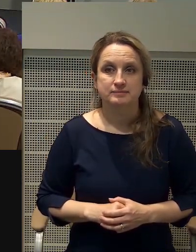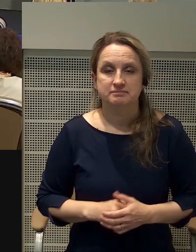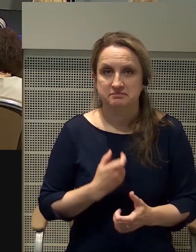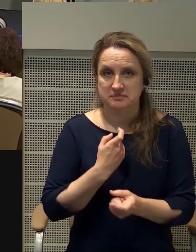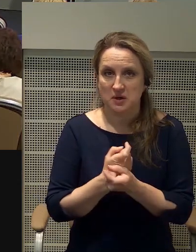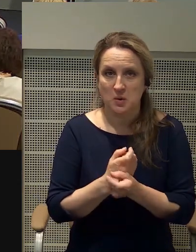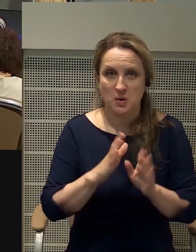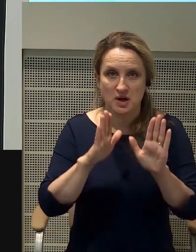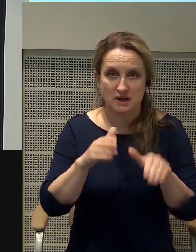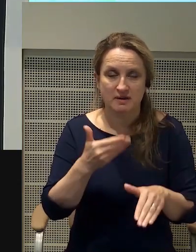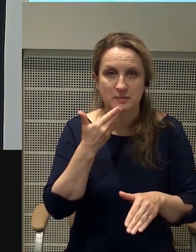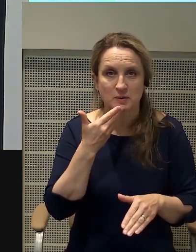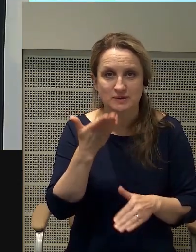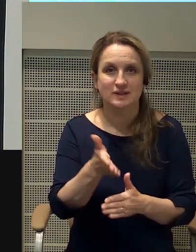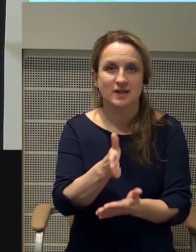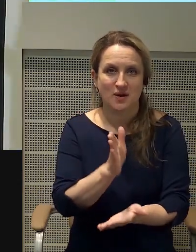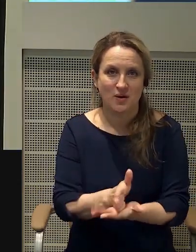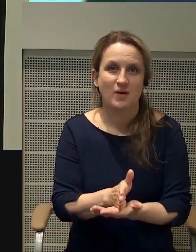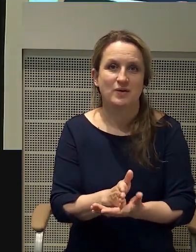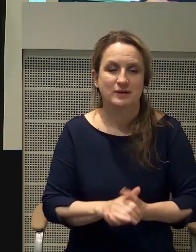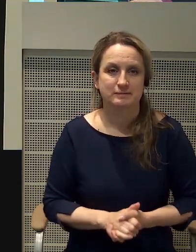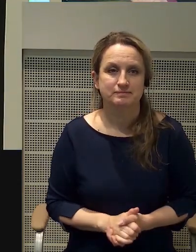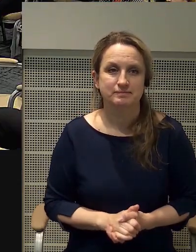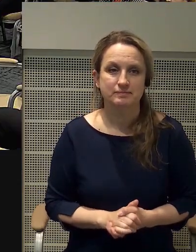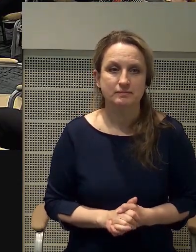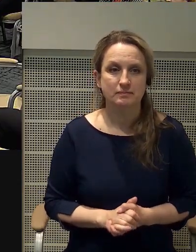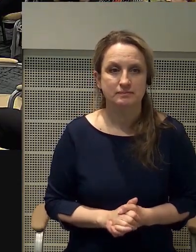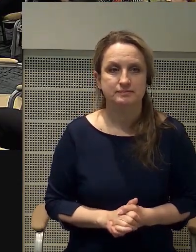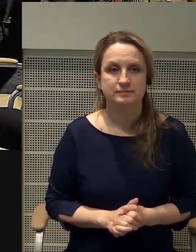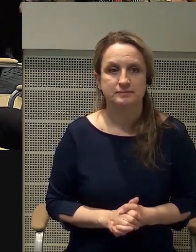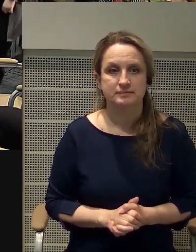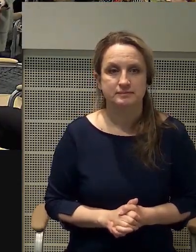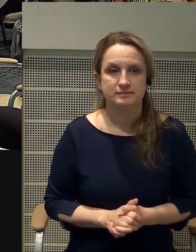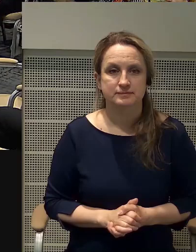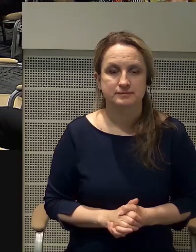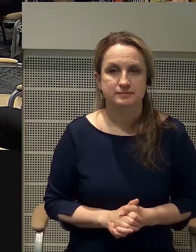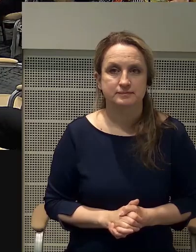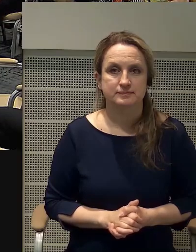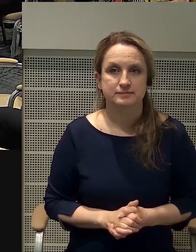küsida. Yeah, on. Vanessa has a question. We can give you a microphone.